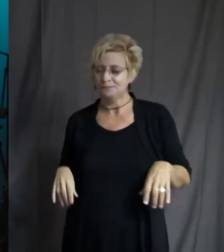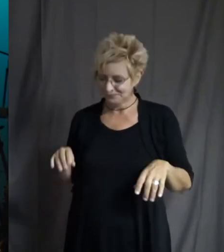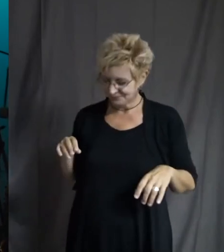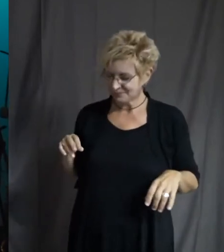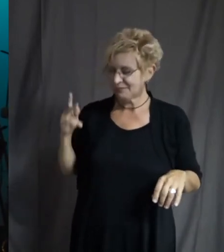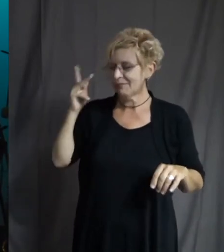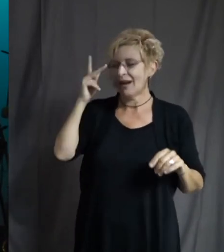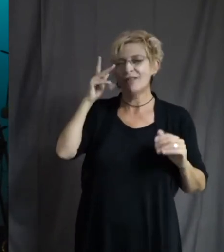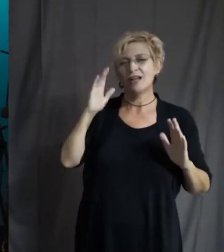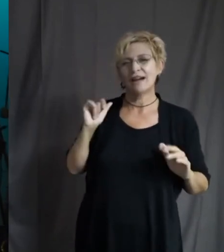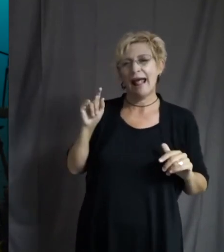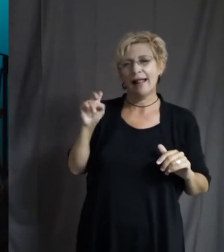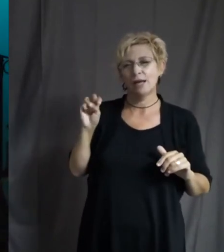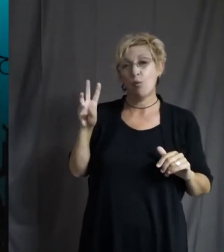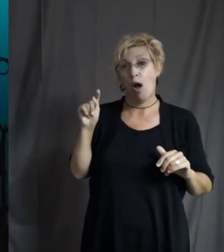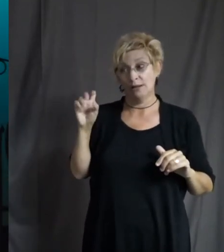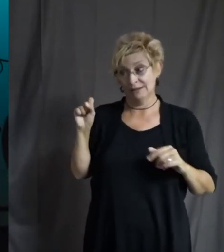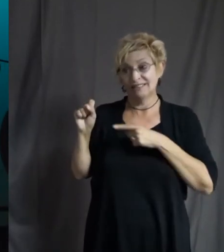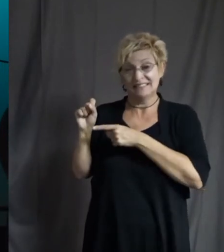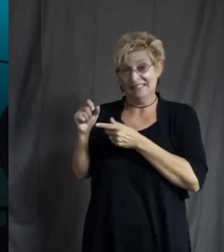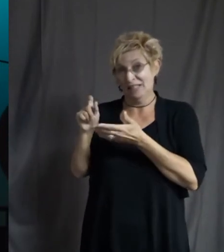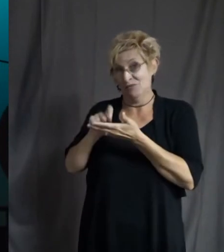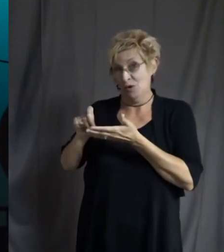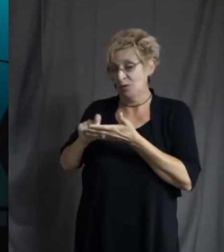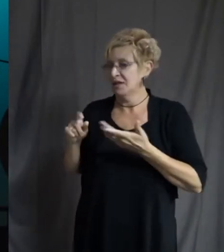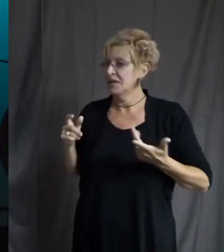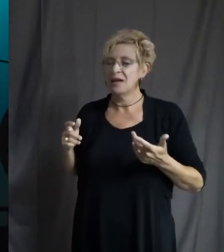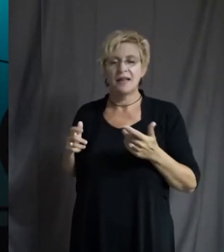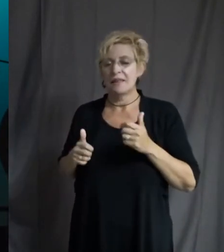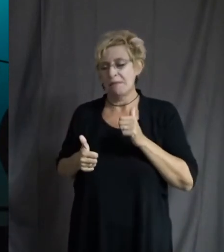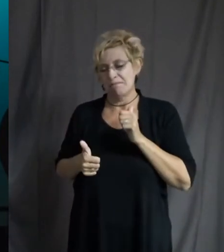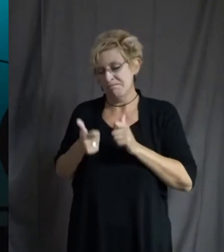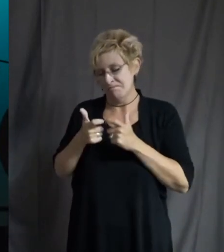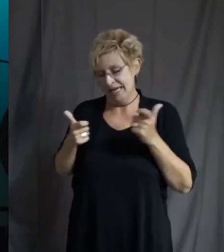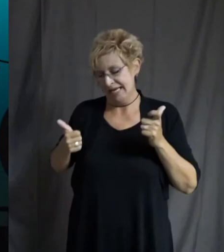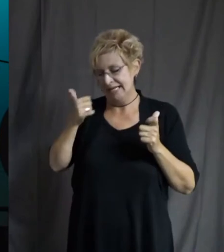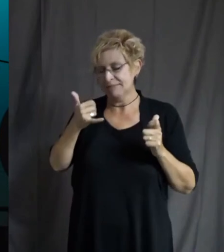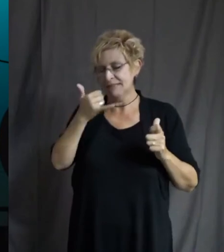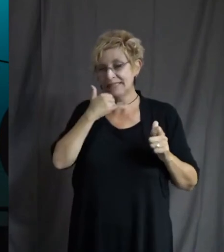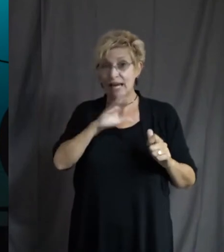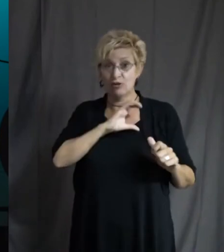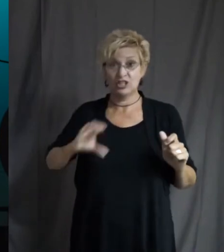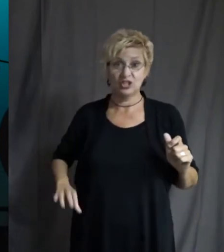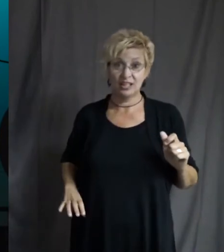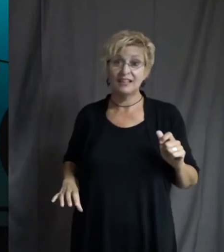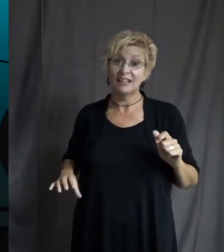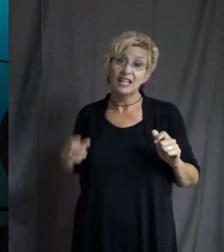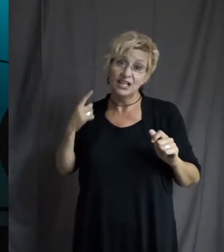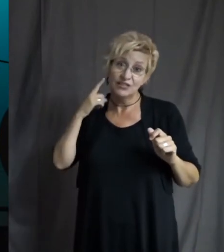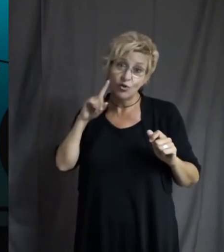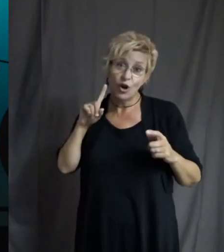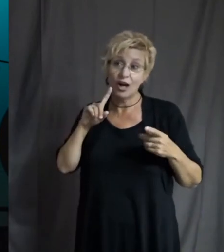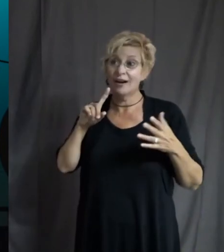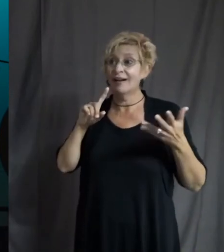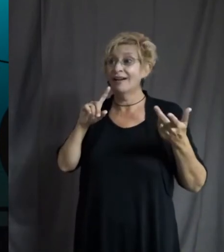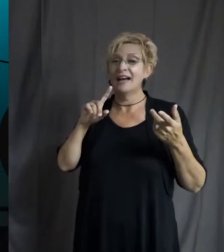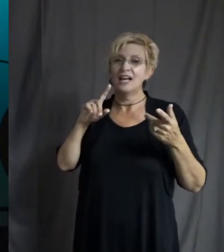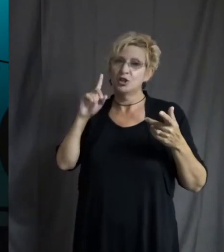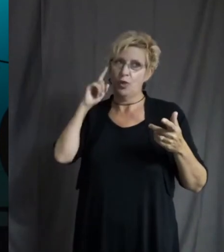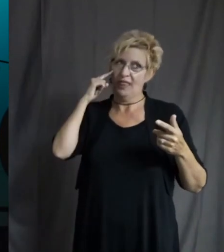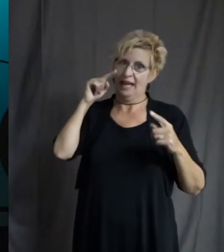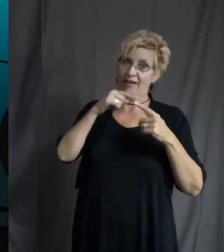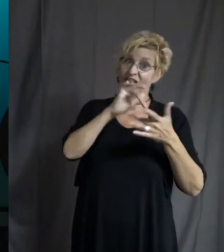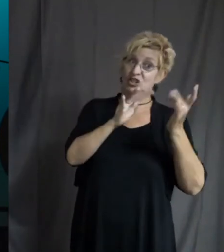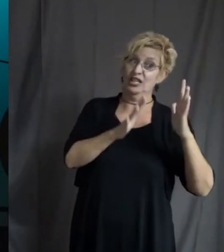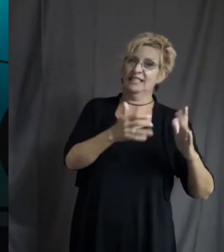once commented that he believed the greatest mistake Christianity ever made was making Jesus the boss's son. Not because